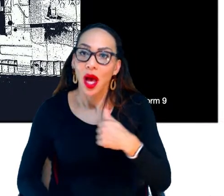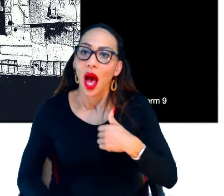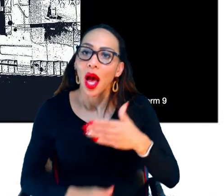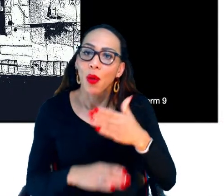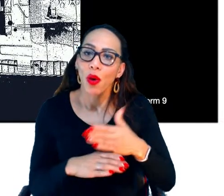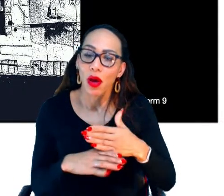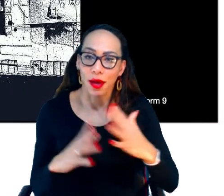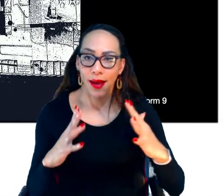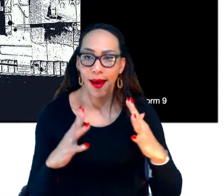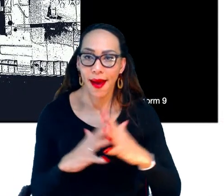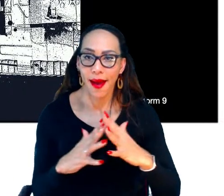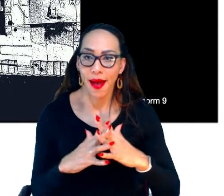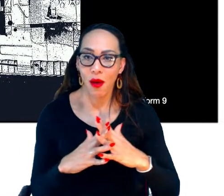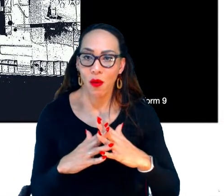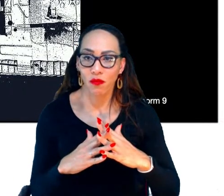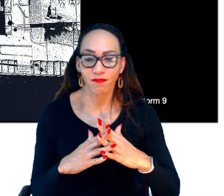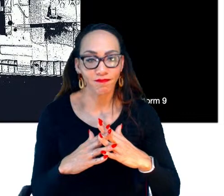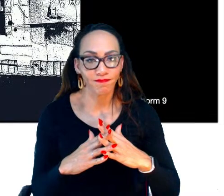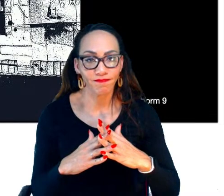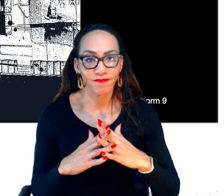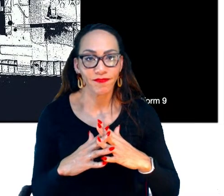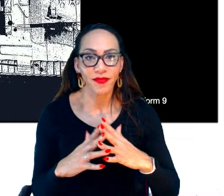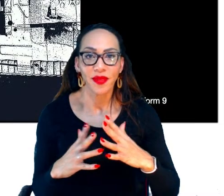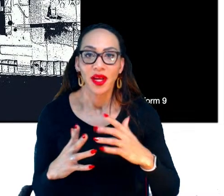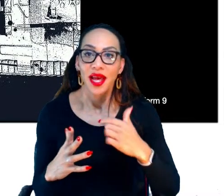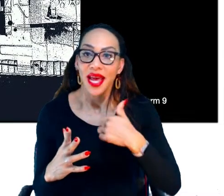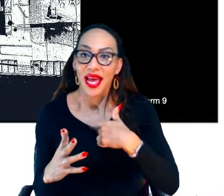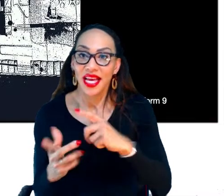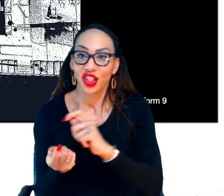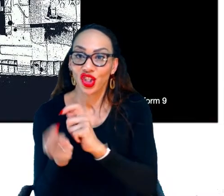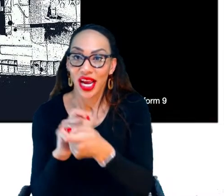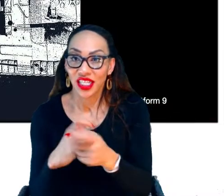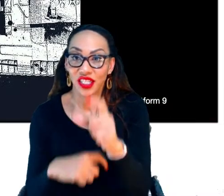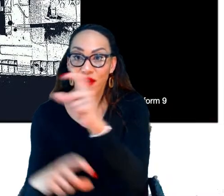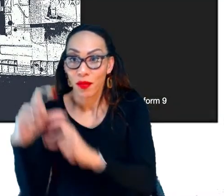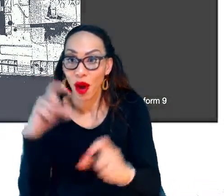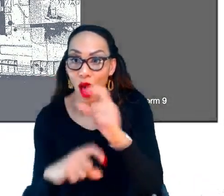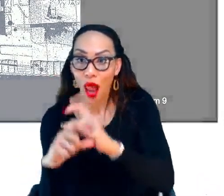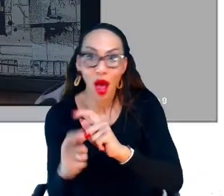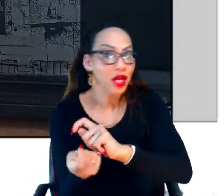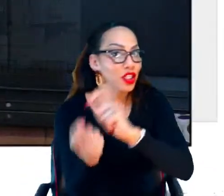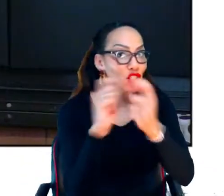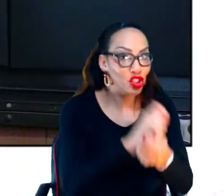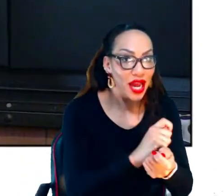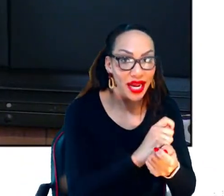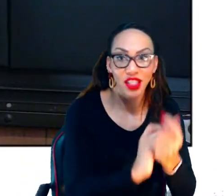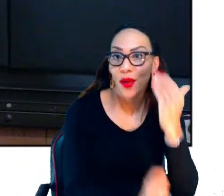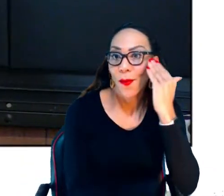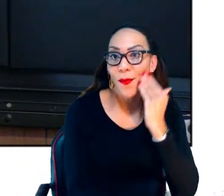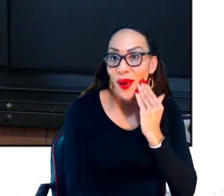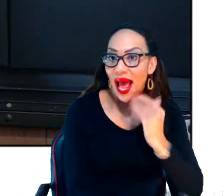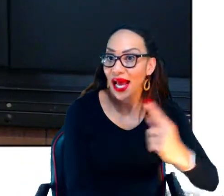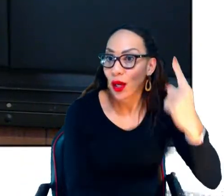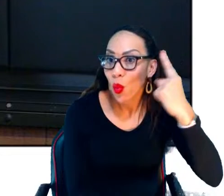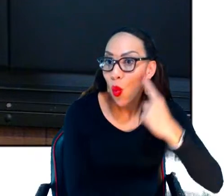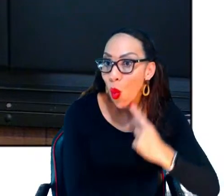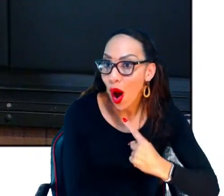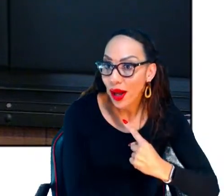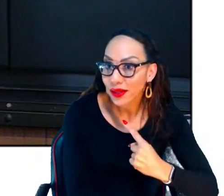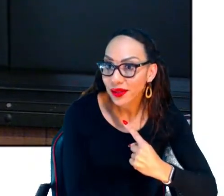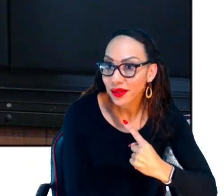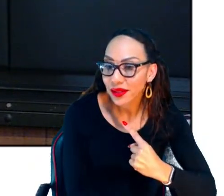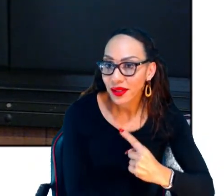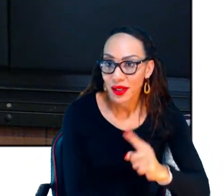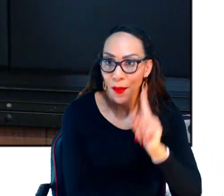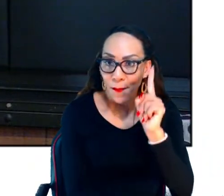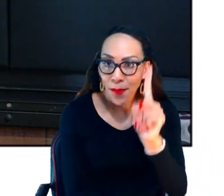work seems to change from either, like monochromatic to color, different things like that. But by having a limited amount of